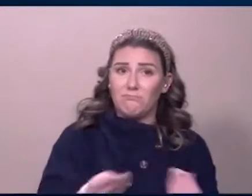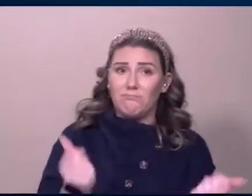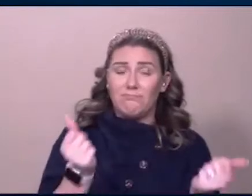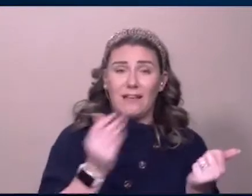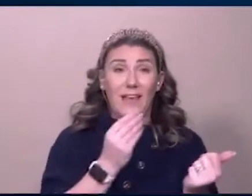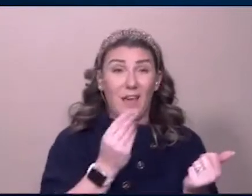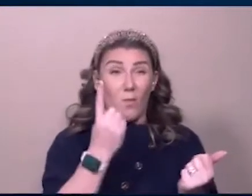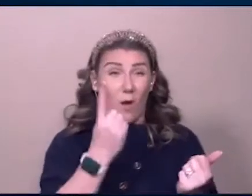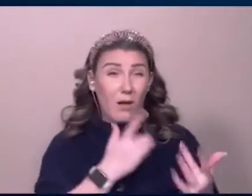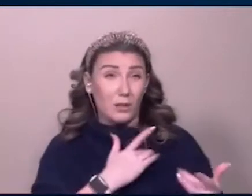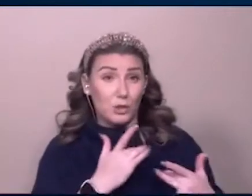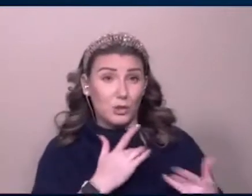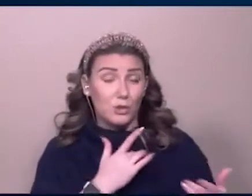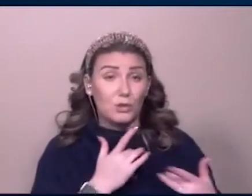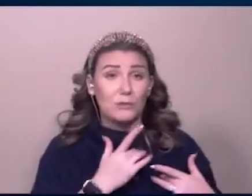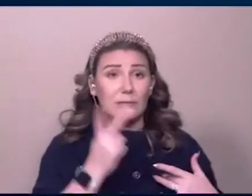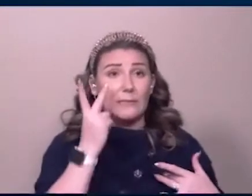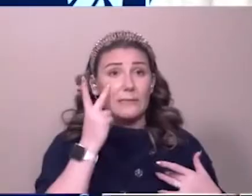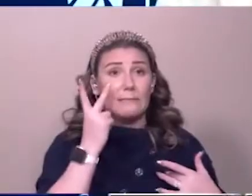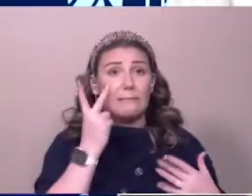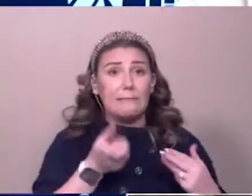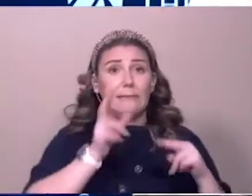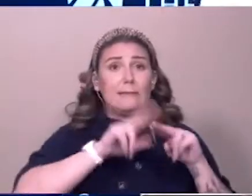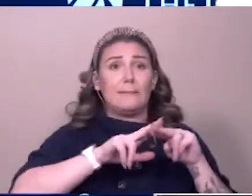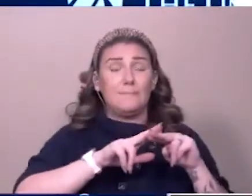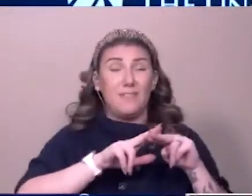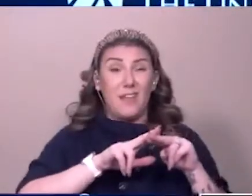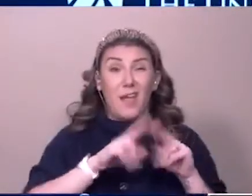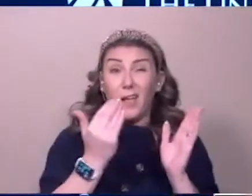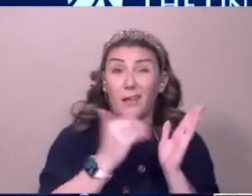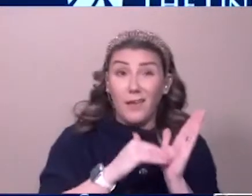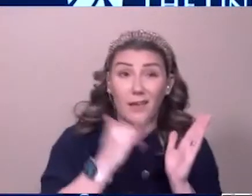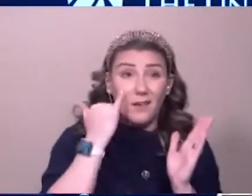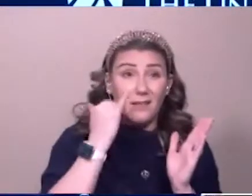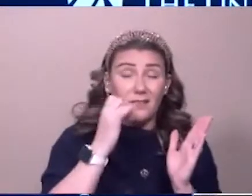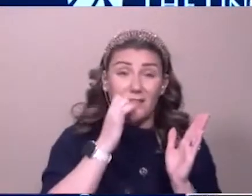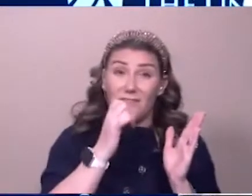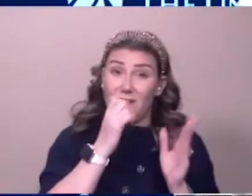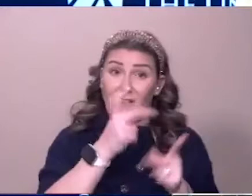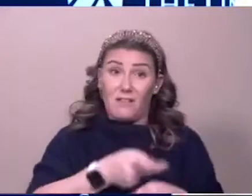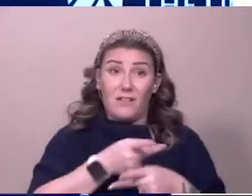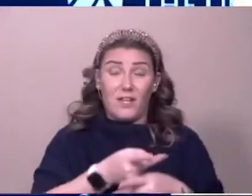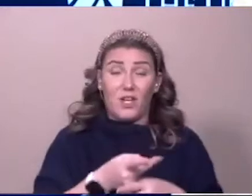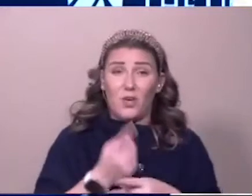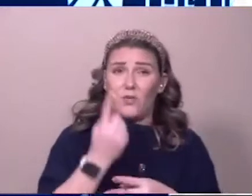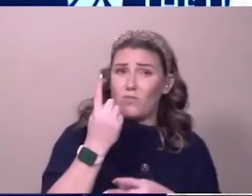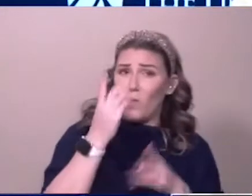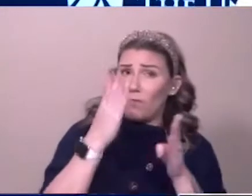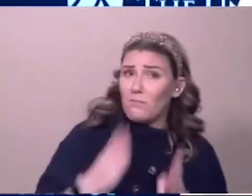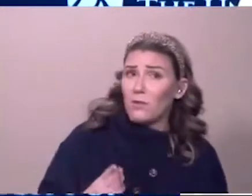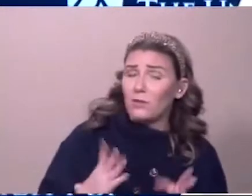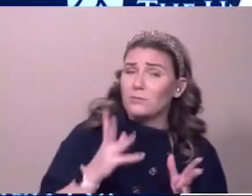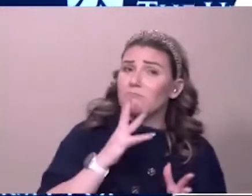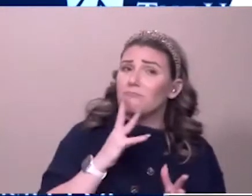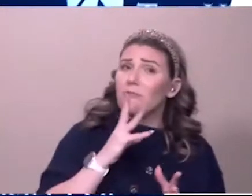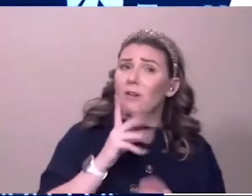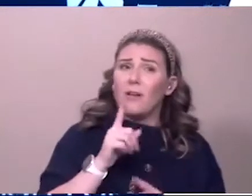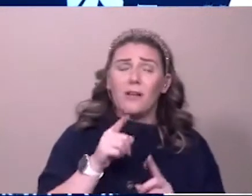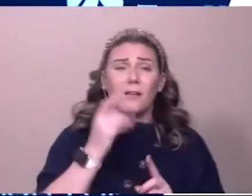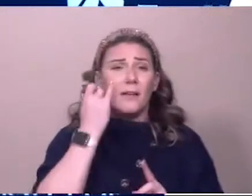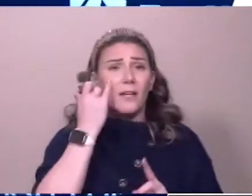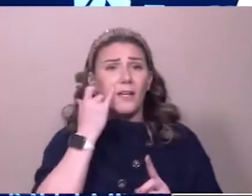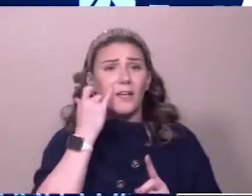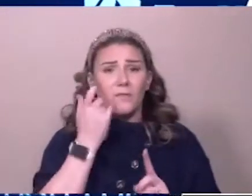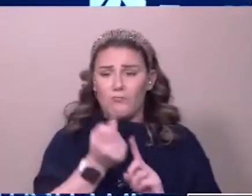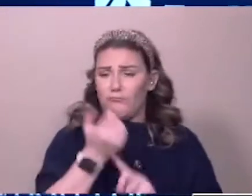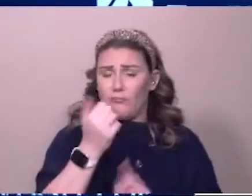that we could see yet another rise if we're not careful. I think one of our earlier folks we were talking about, man, if you take away the rules of